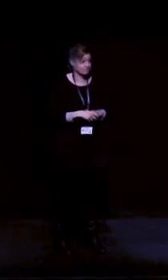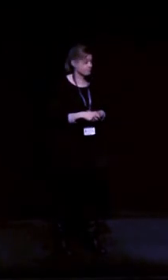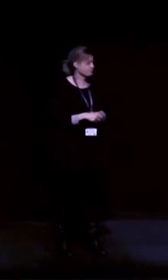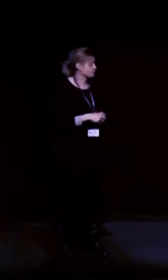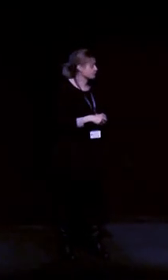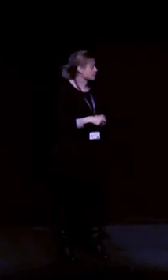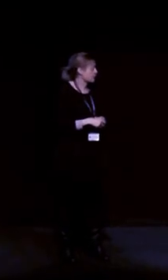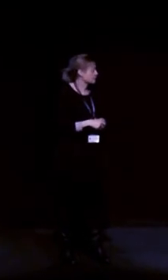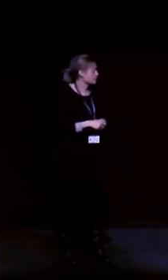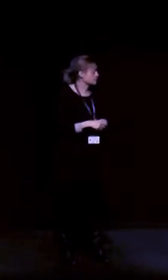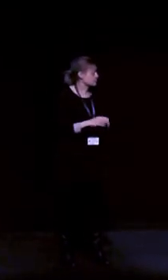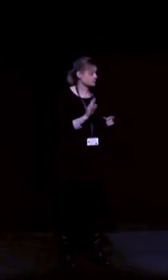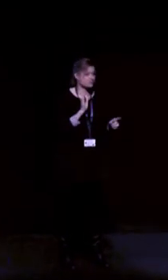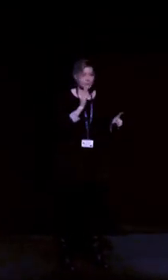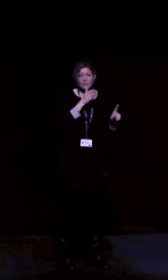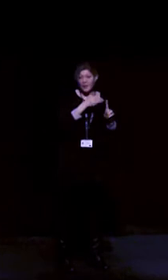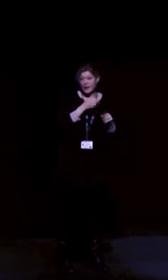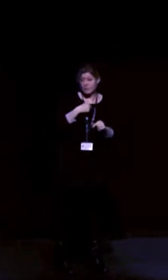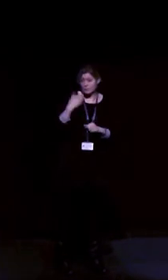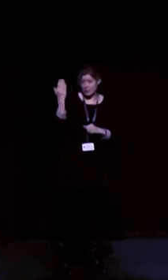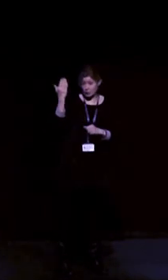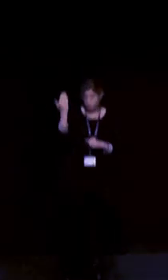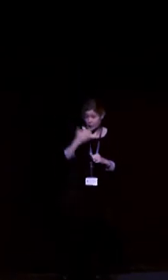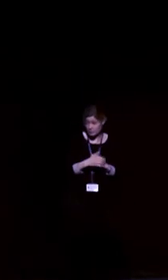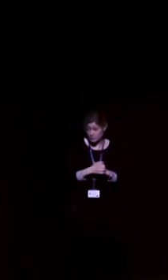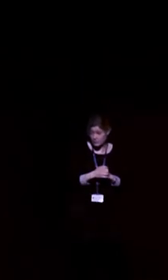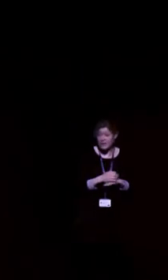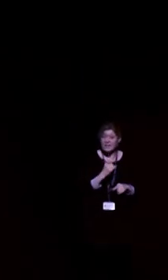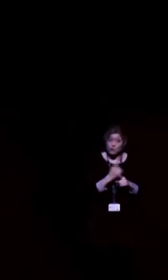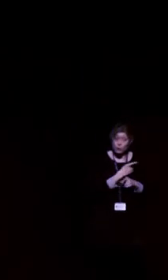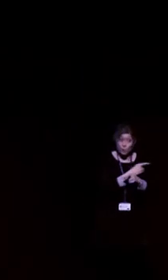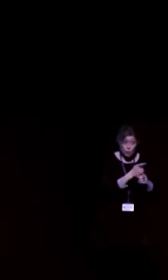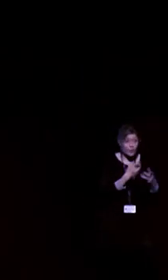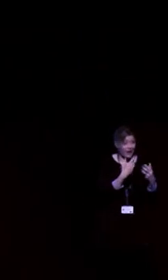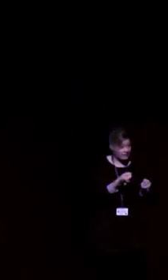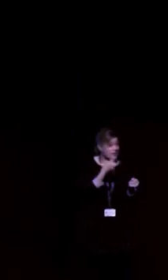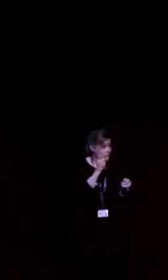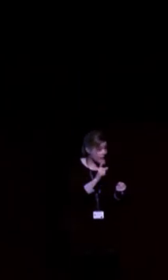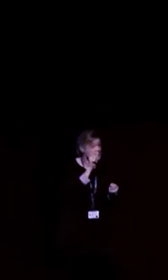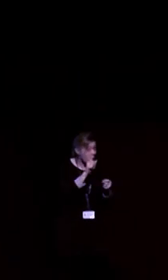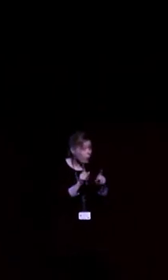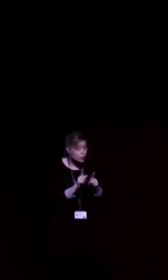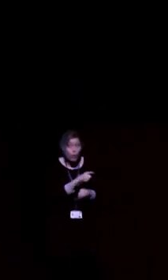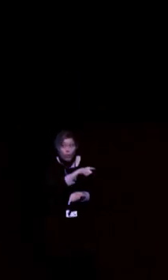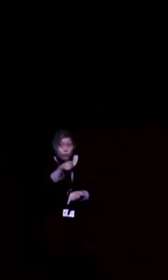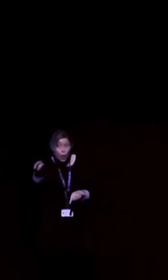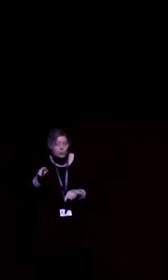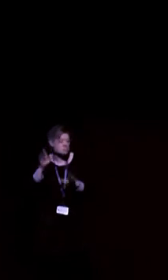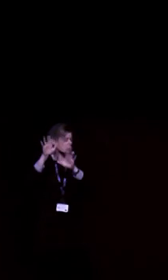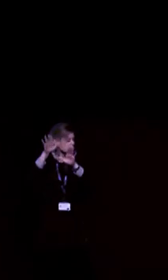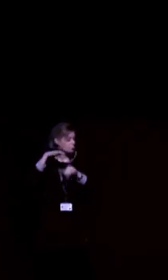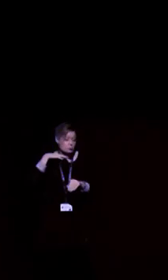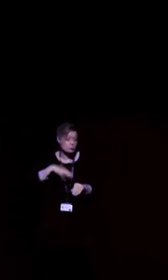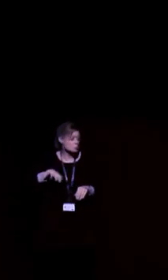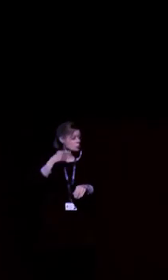The aim of this talk is to apply to not only those of you that wear hearing aids, but maybe those of you that don't want hearing